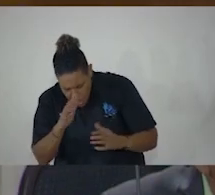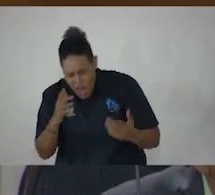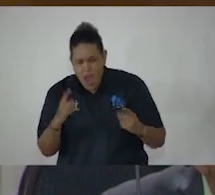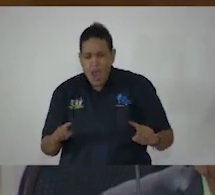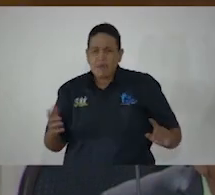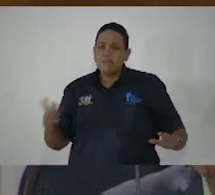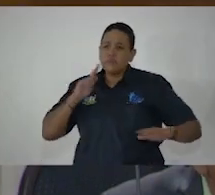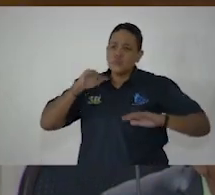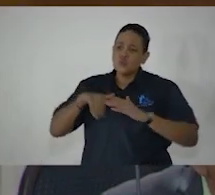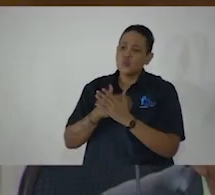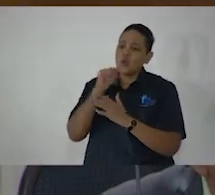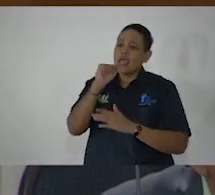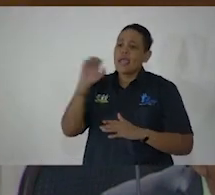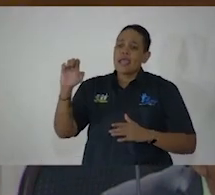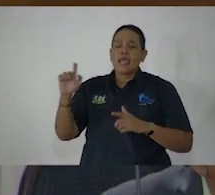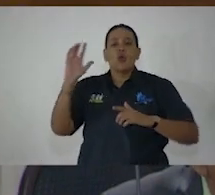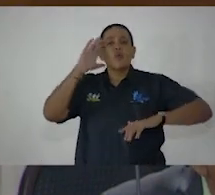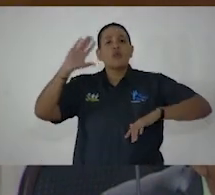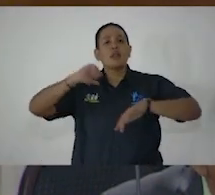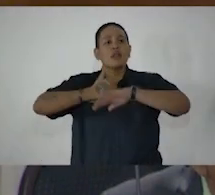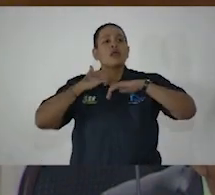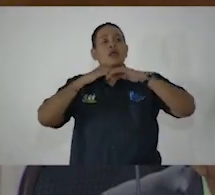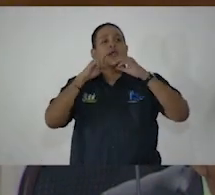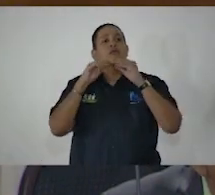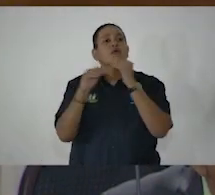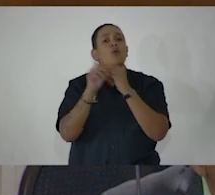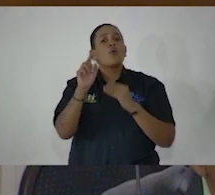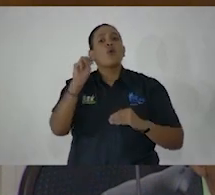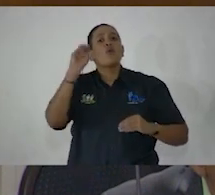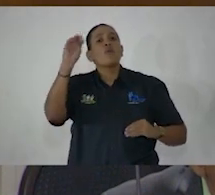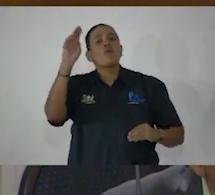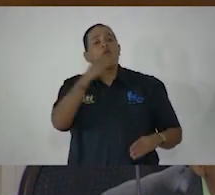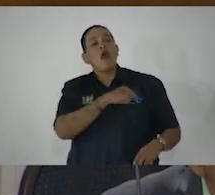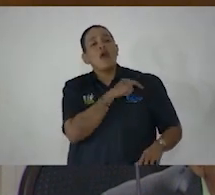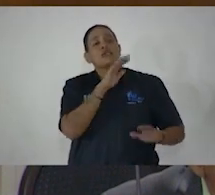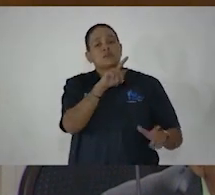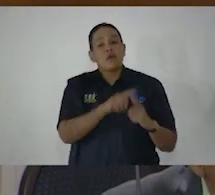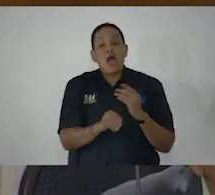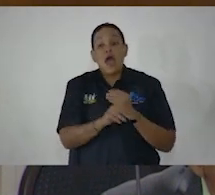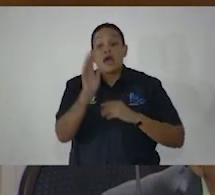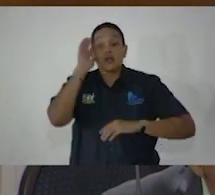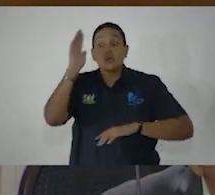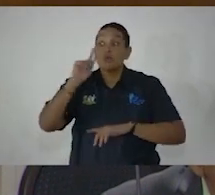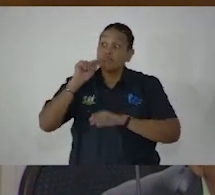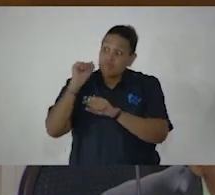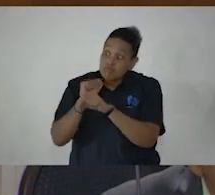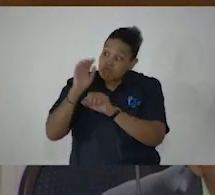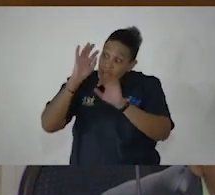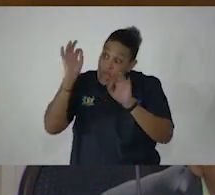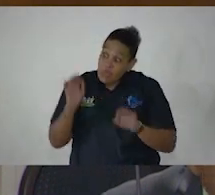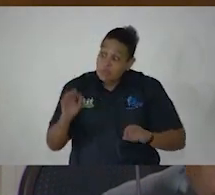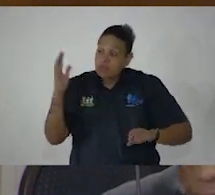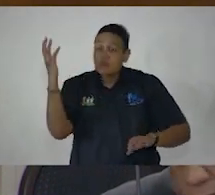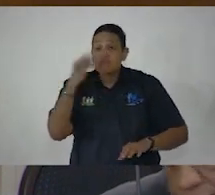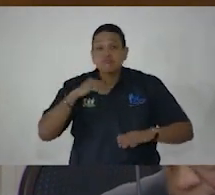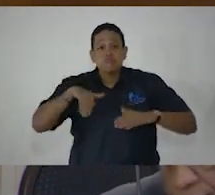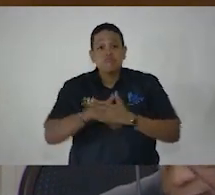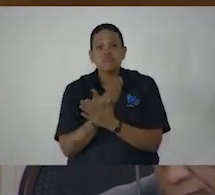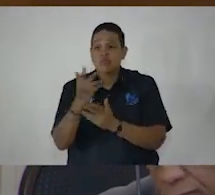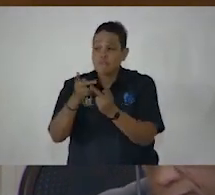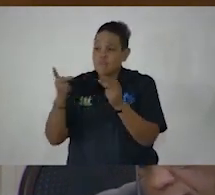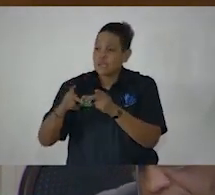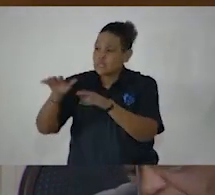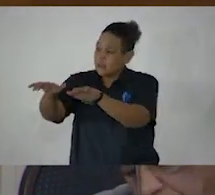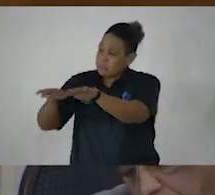the new A&E will be commissioned at Cornwall Regional Hospital, and it will be an absolutely brand new